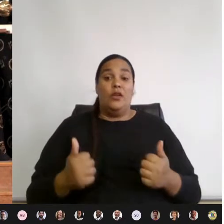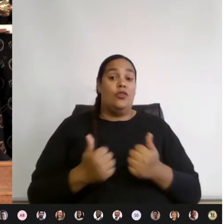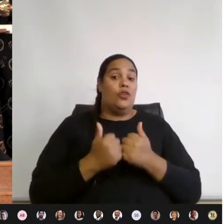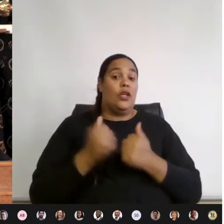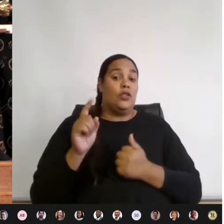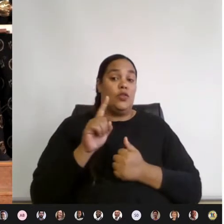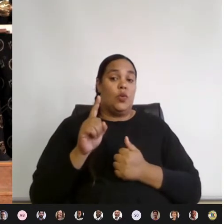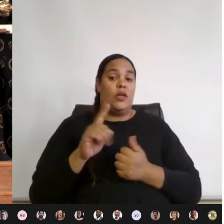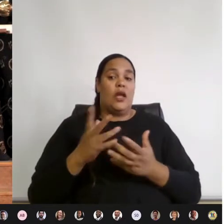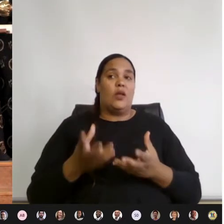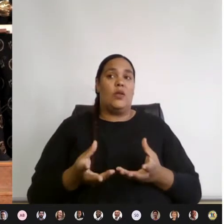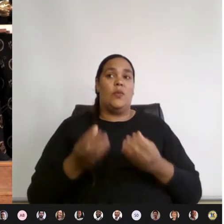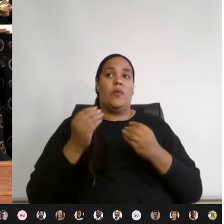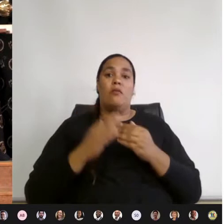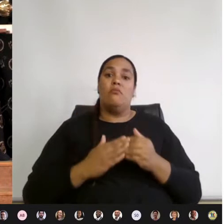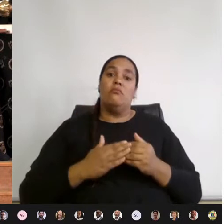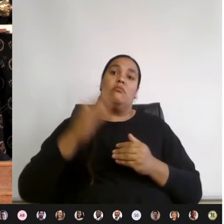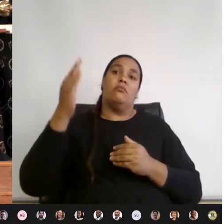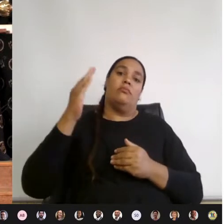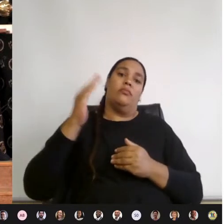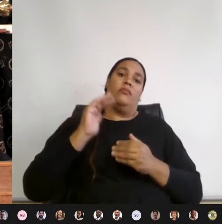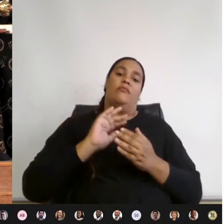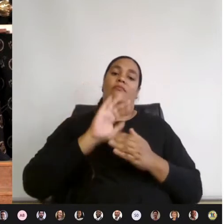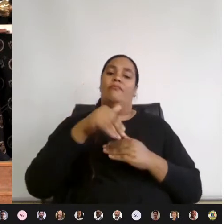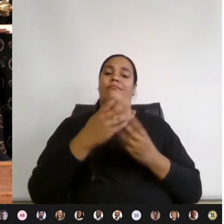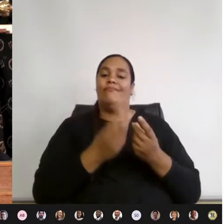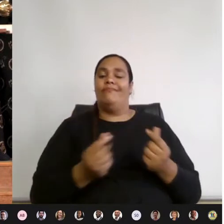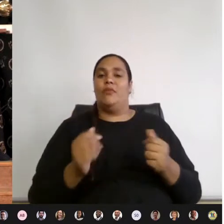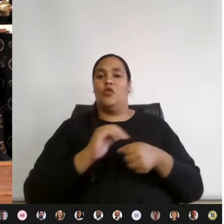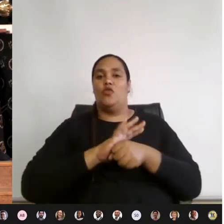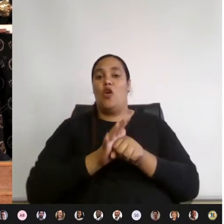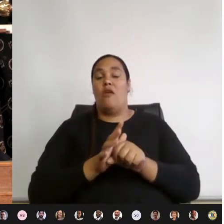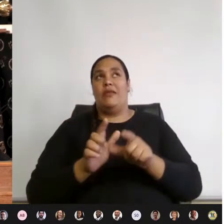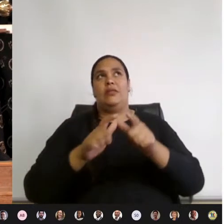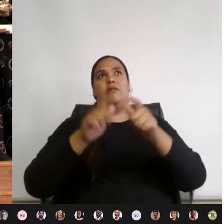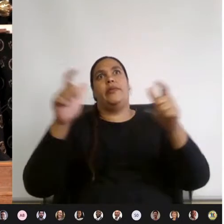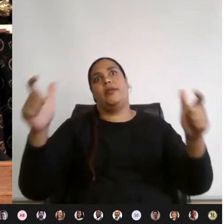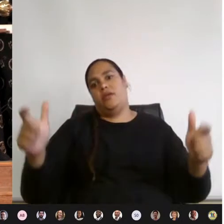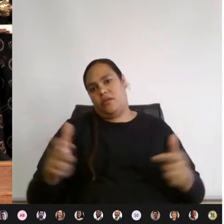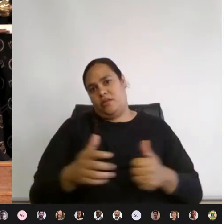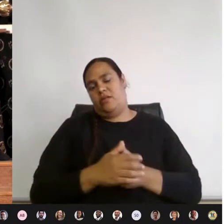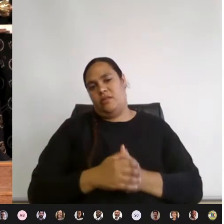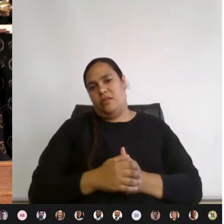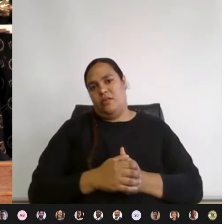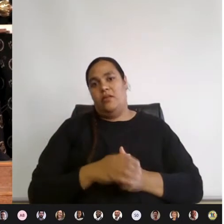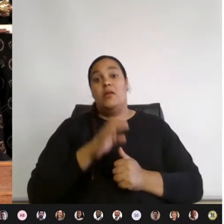of getting beyond COVID-19 are massive. And we need to